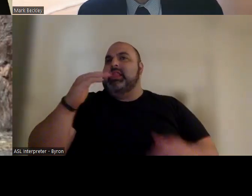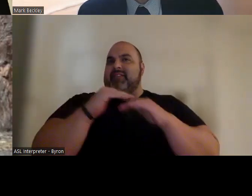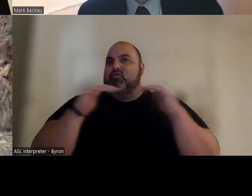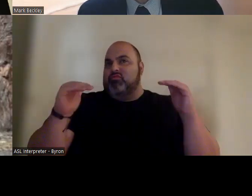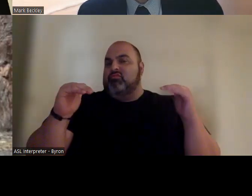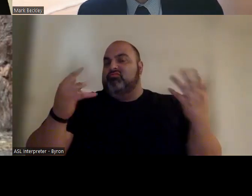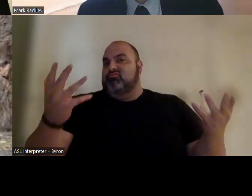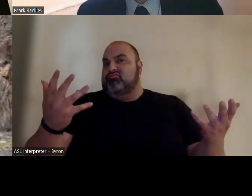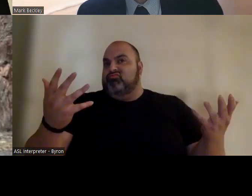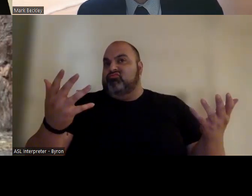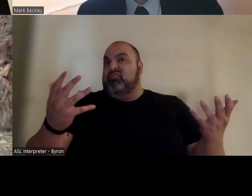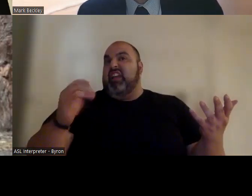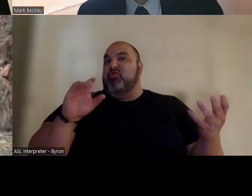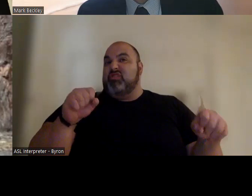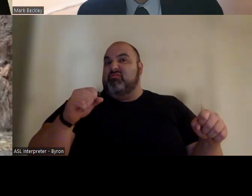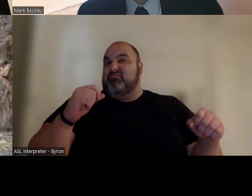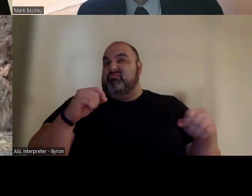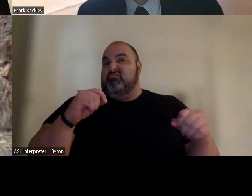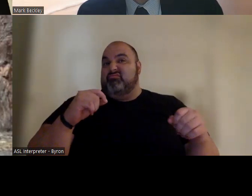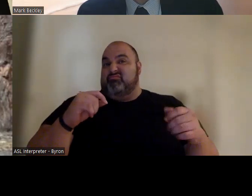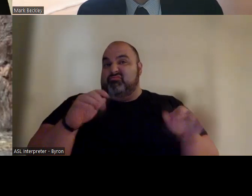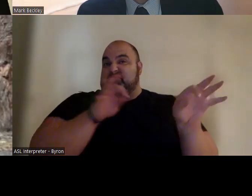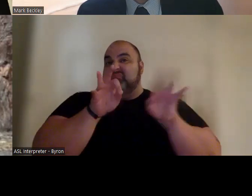So if that could be addressed at some point. Thank you.